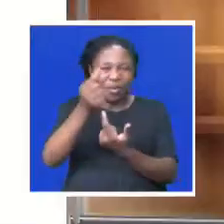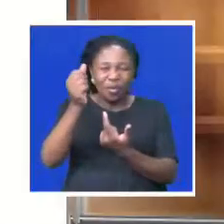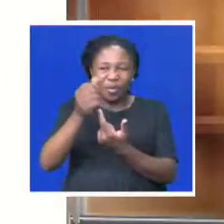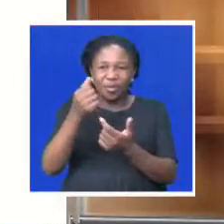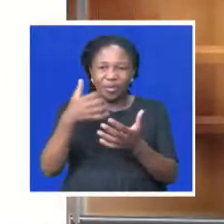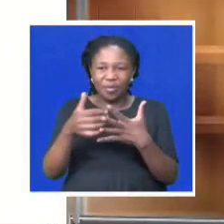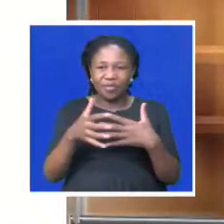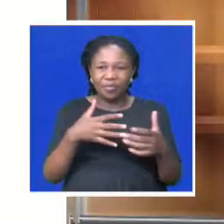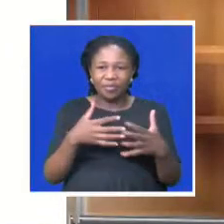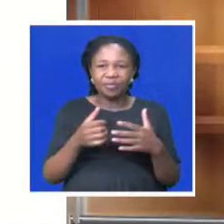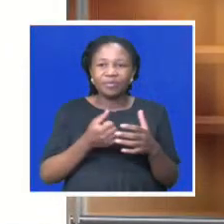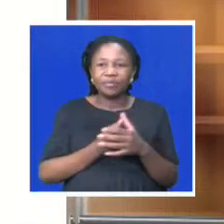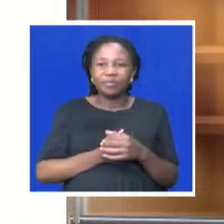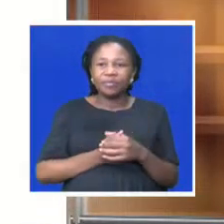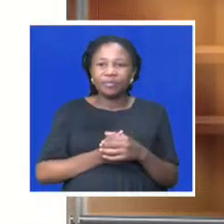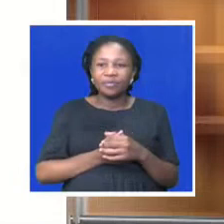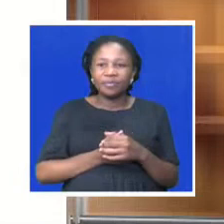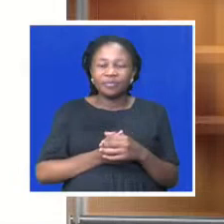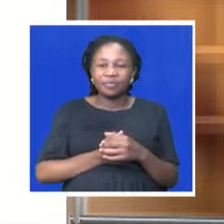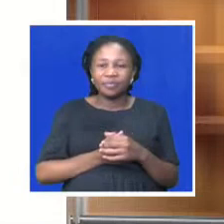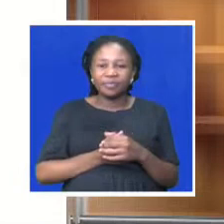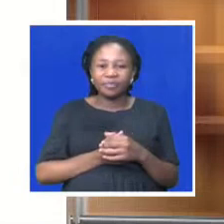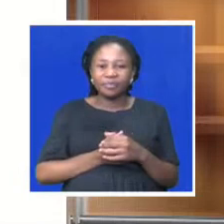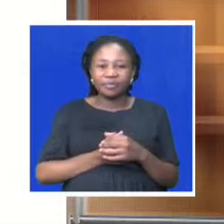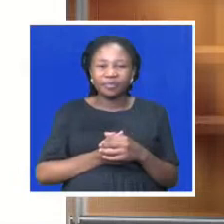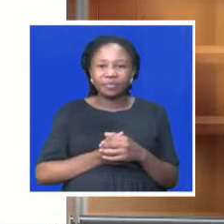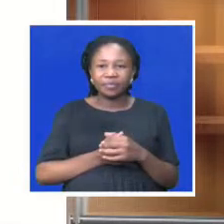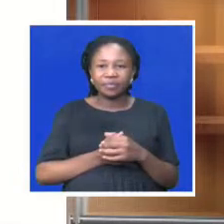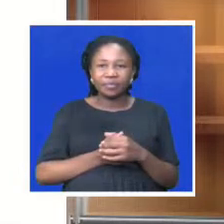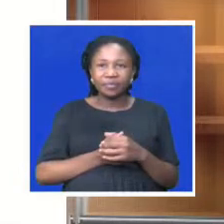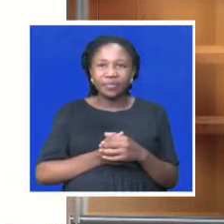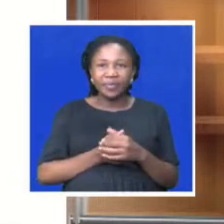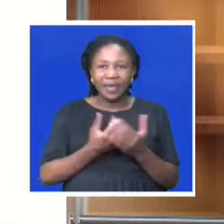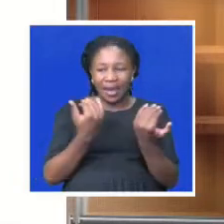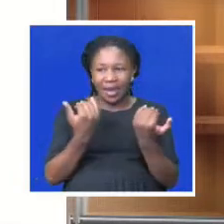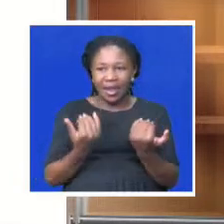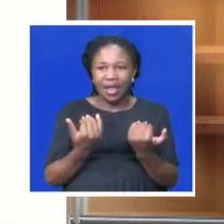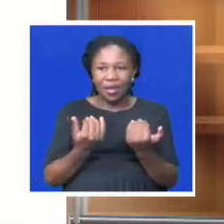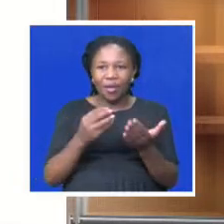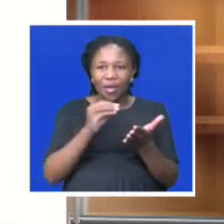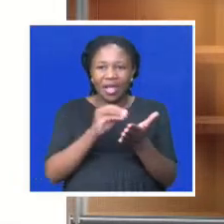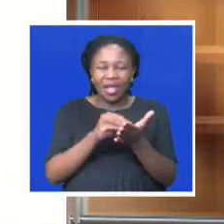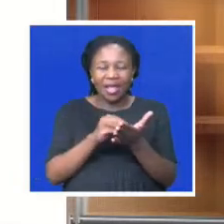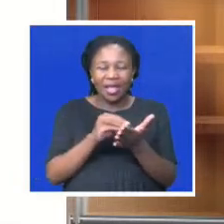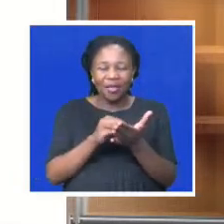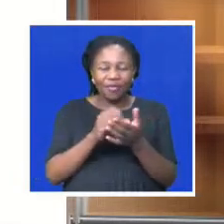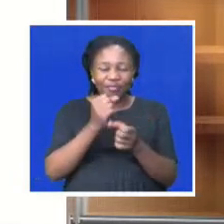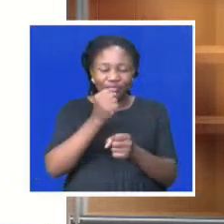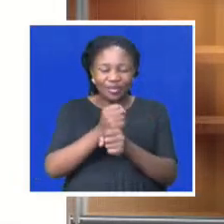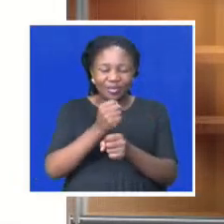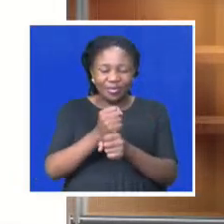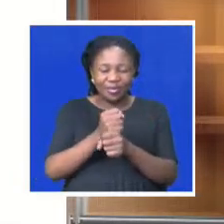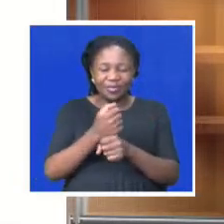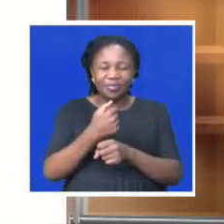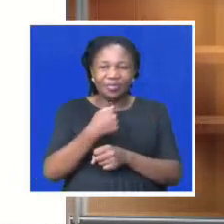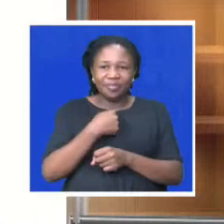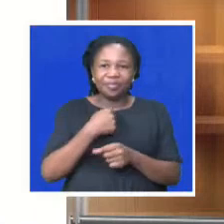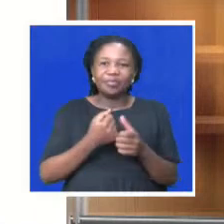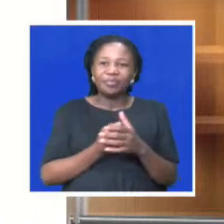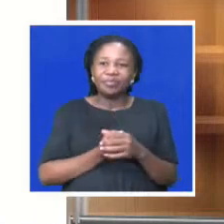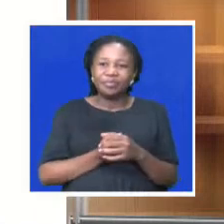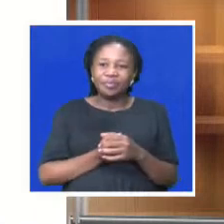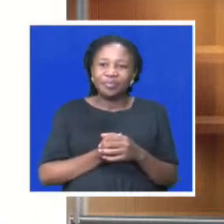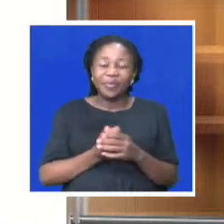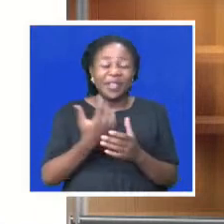Let's move on, dear Lena. Here is our activity. Since we have just read a